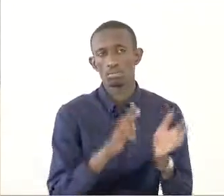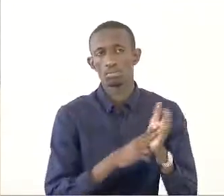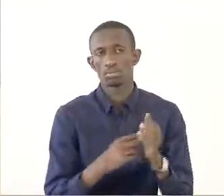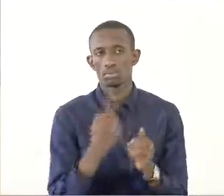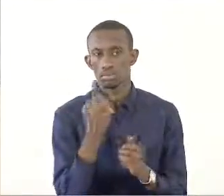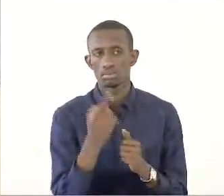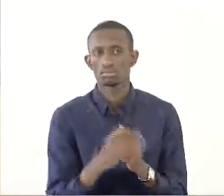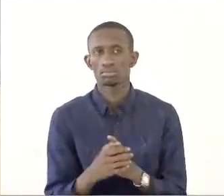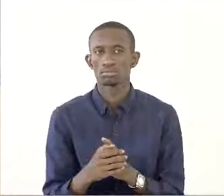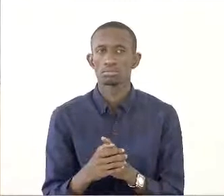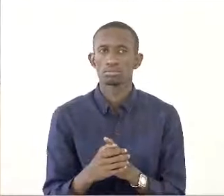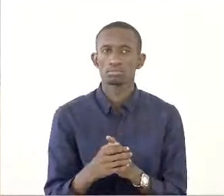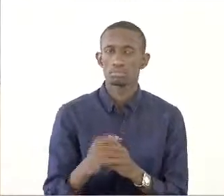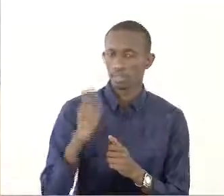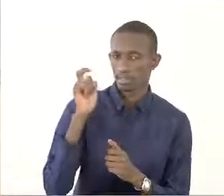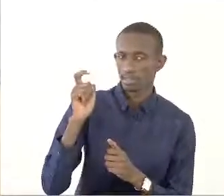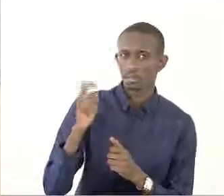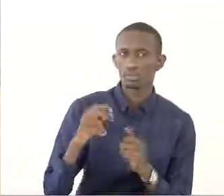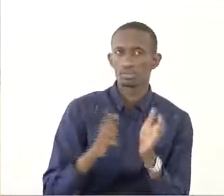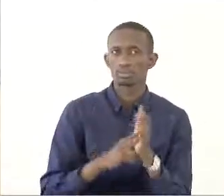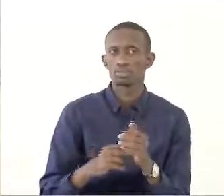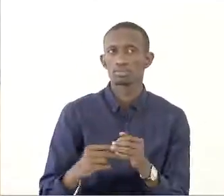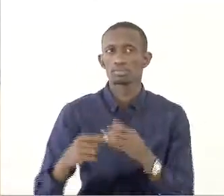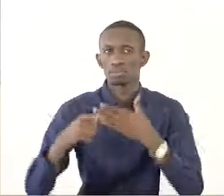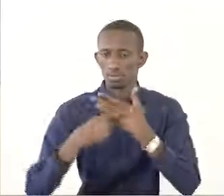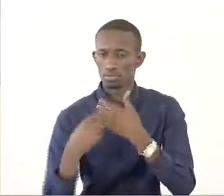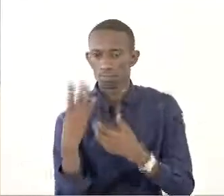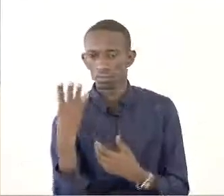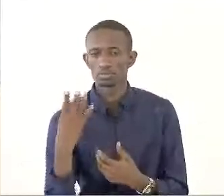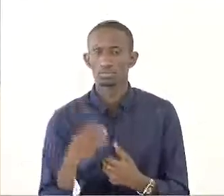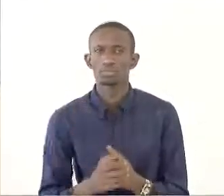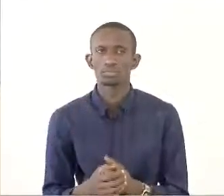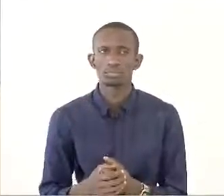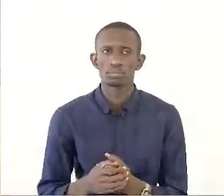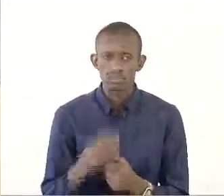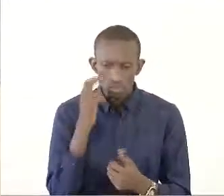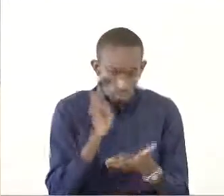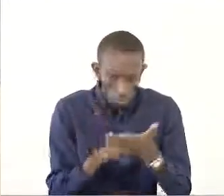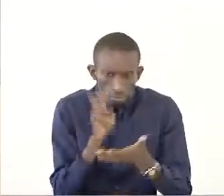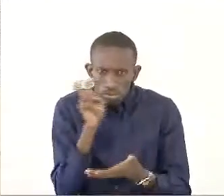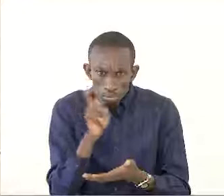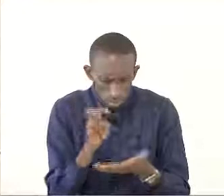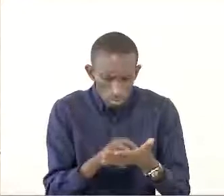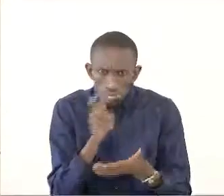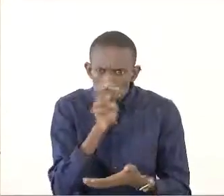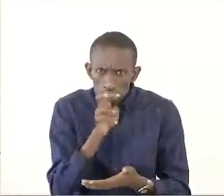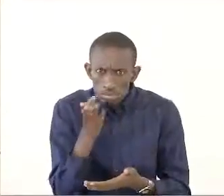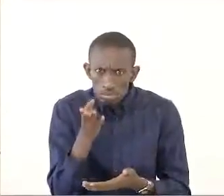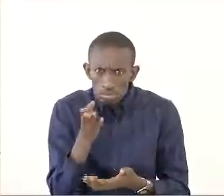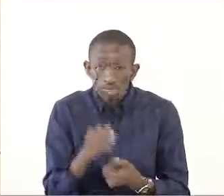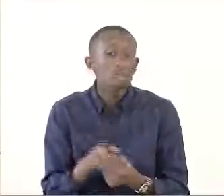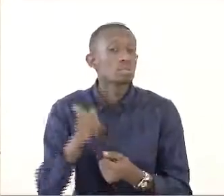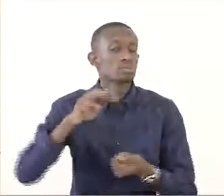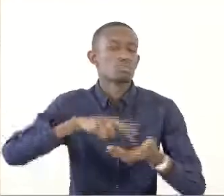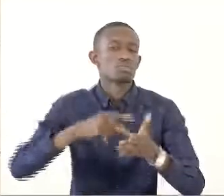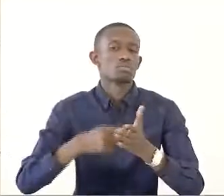1, and here we have x equals negative 4. Do you observe this, students? It means